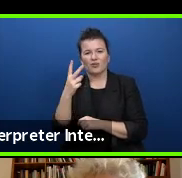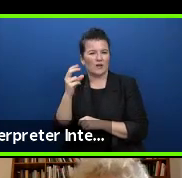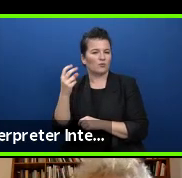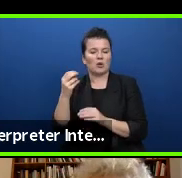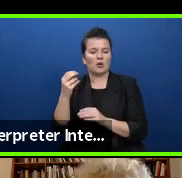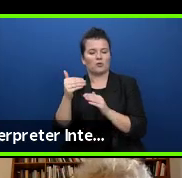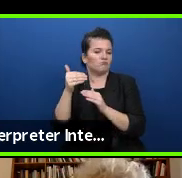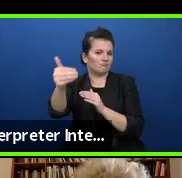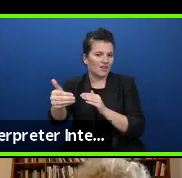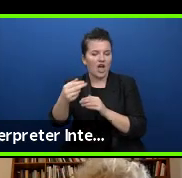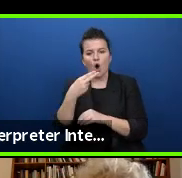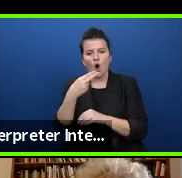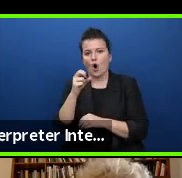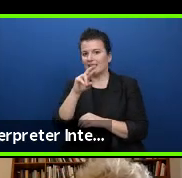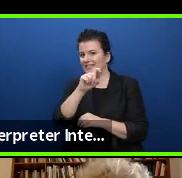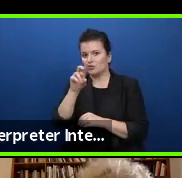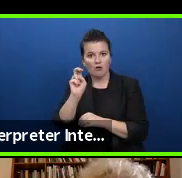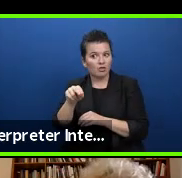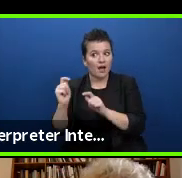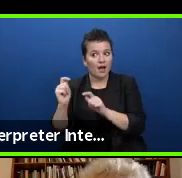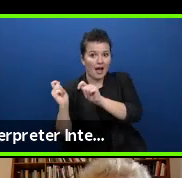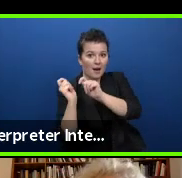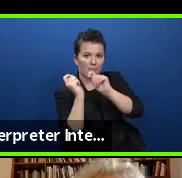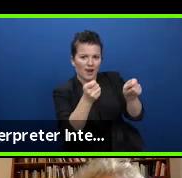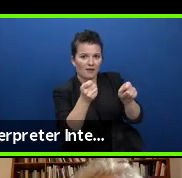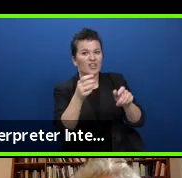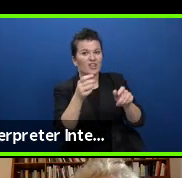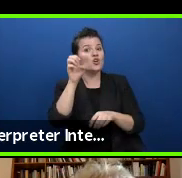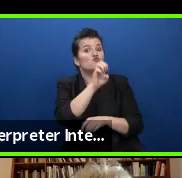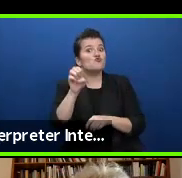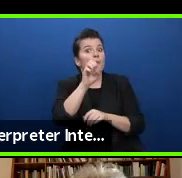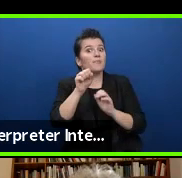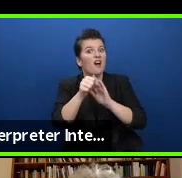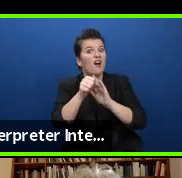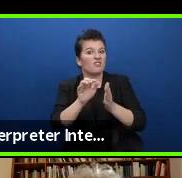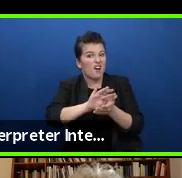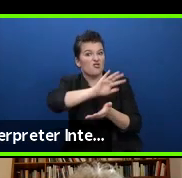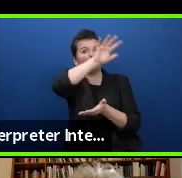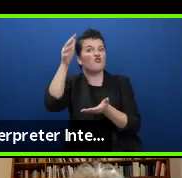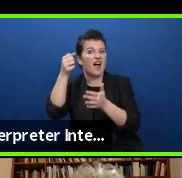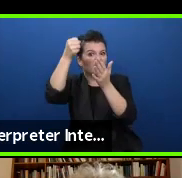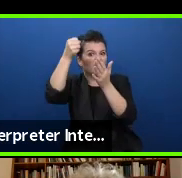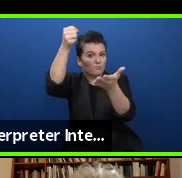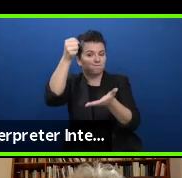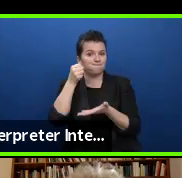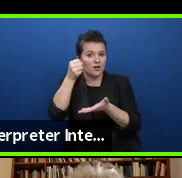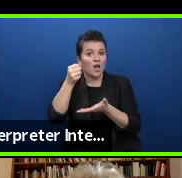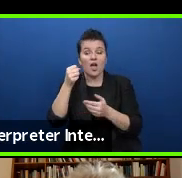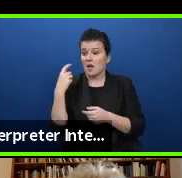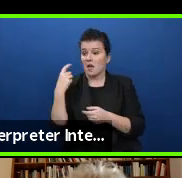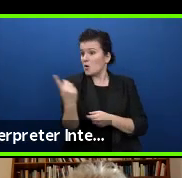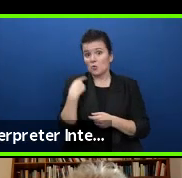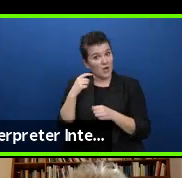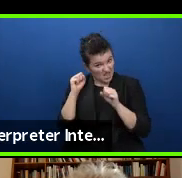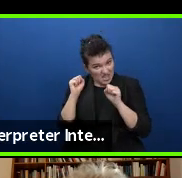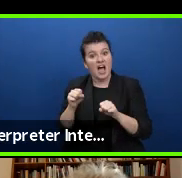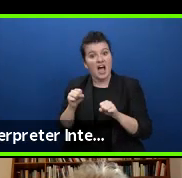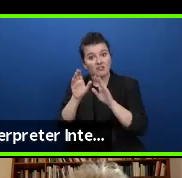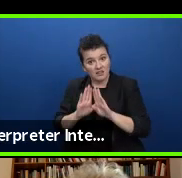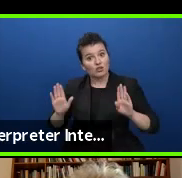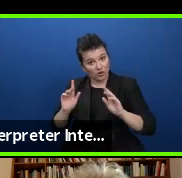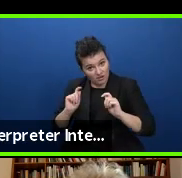academic side of the European grant system. We certainly are not excluded. removed it from that part of the system, and theatre makers